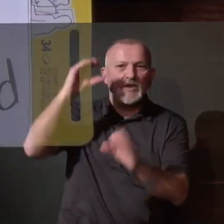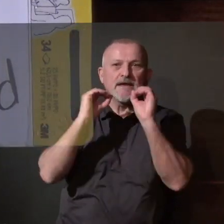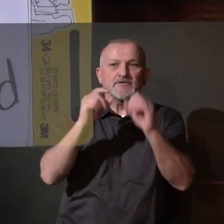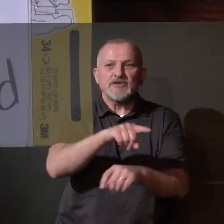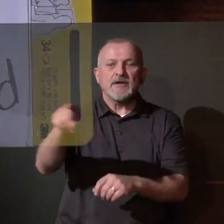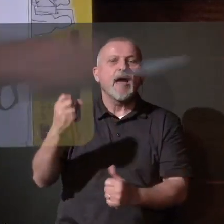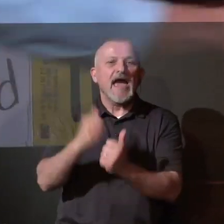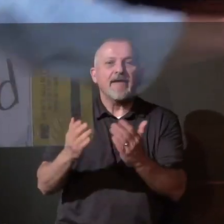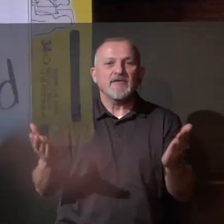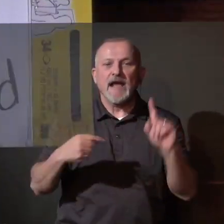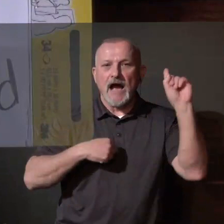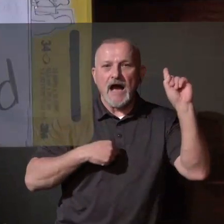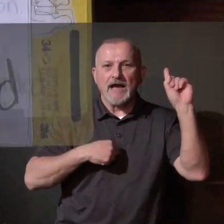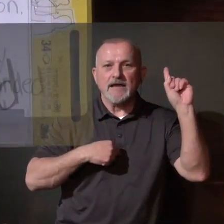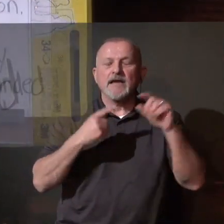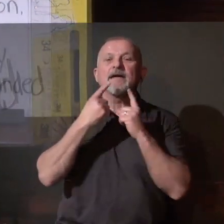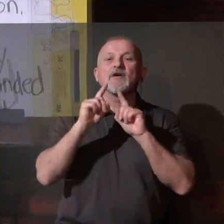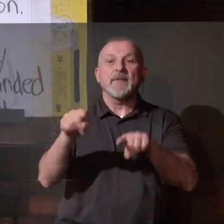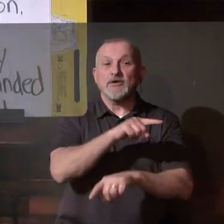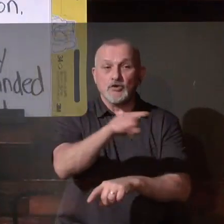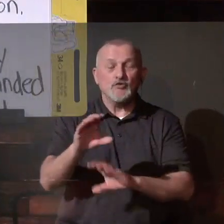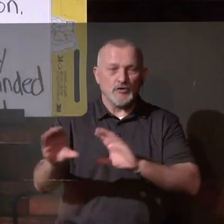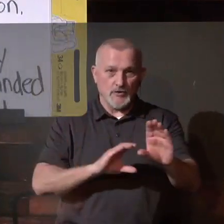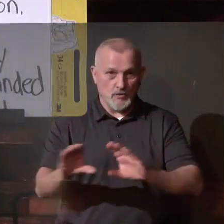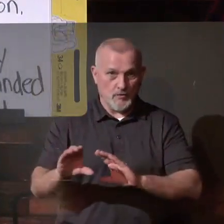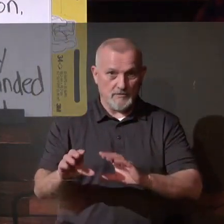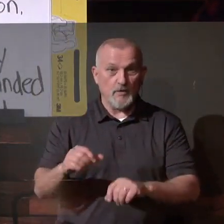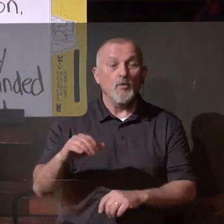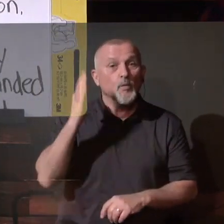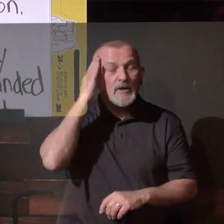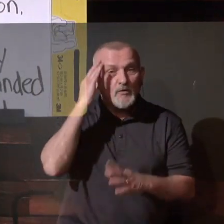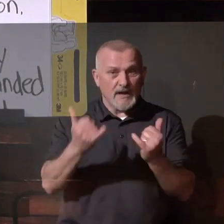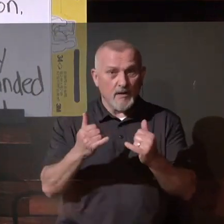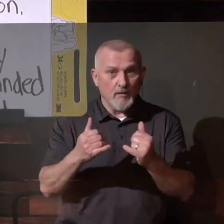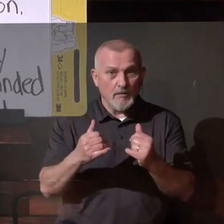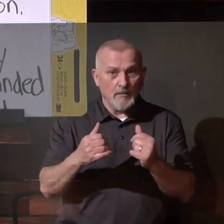everything that I've commanded you. So we know the imperative. What are the participles?